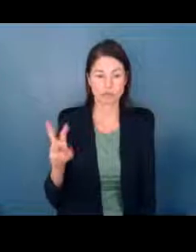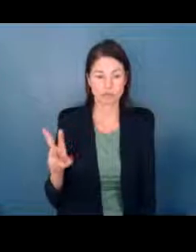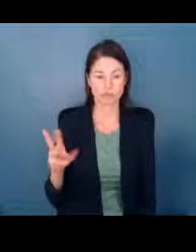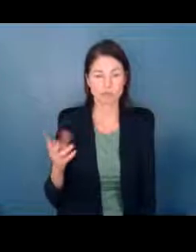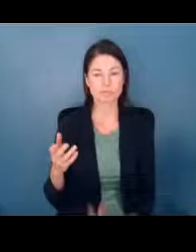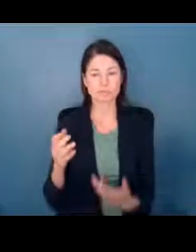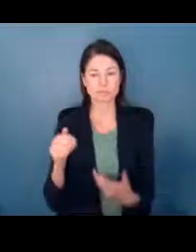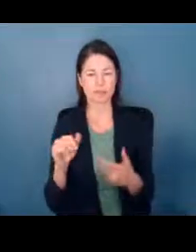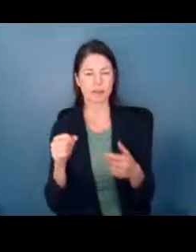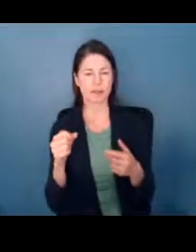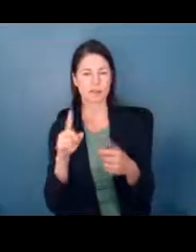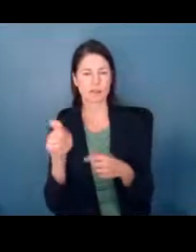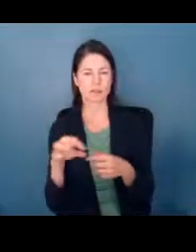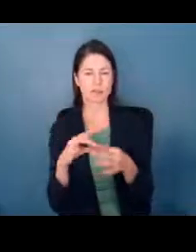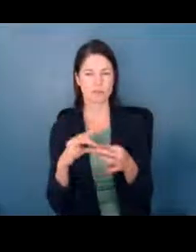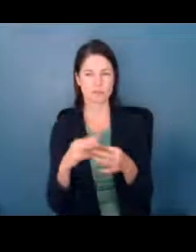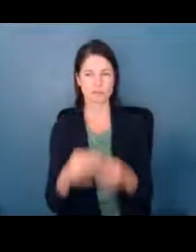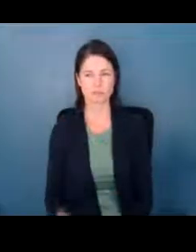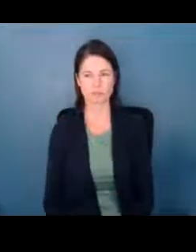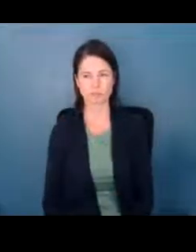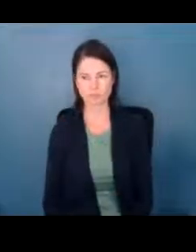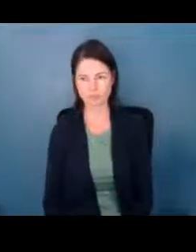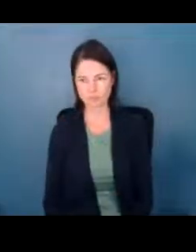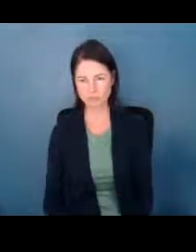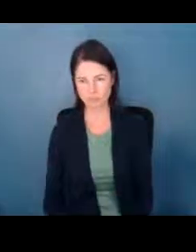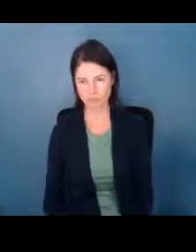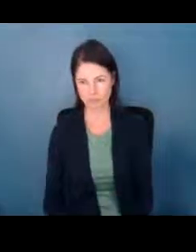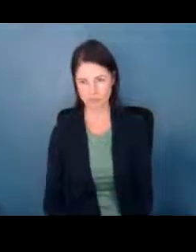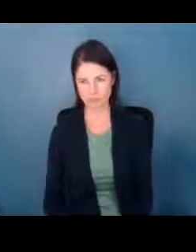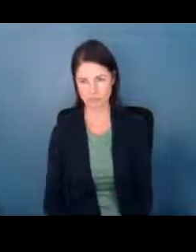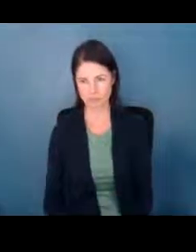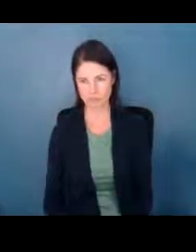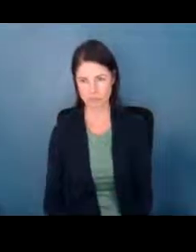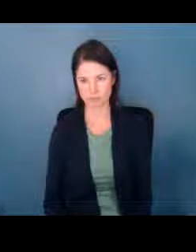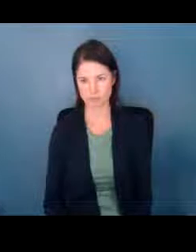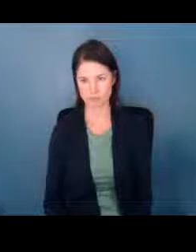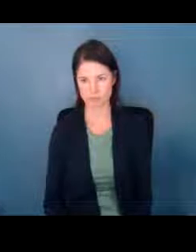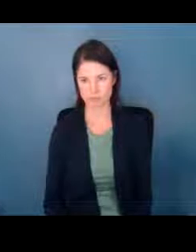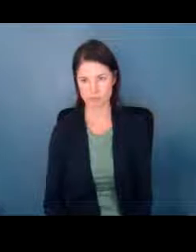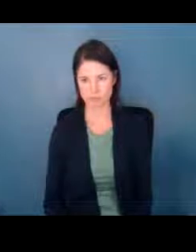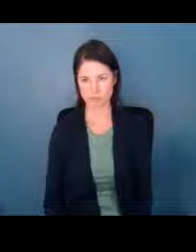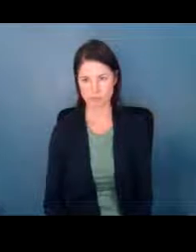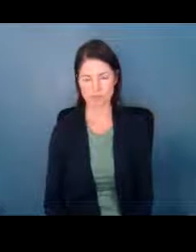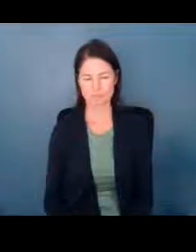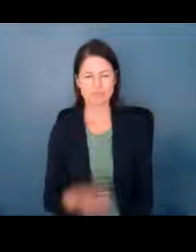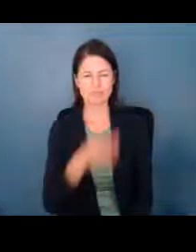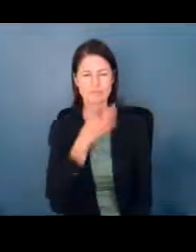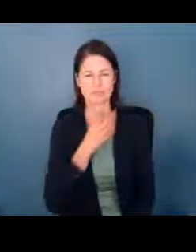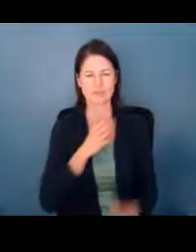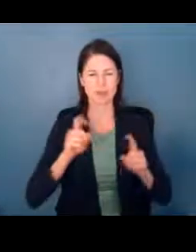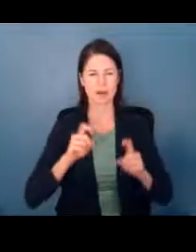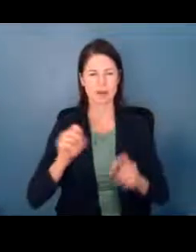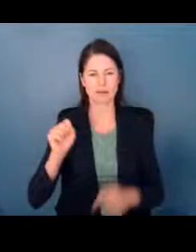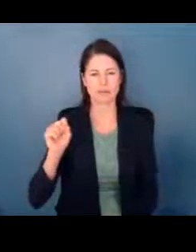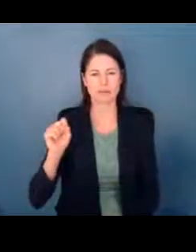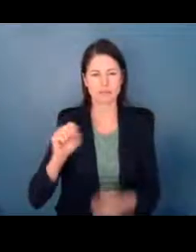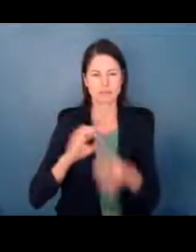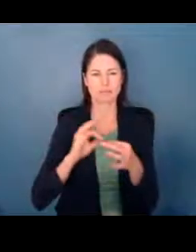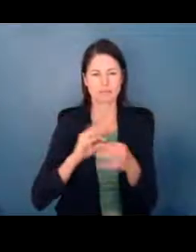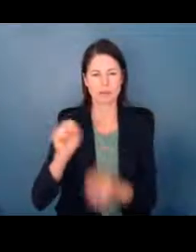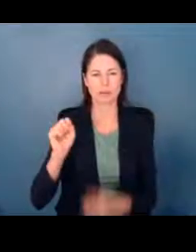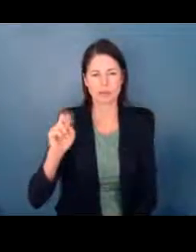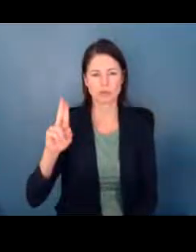part of my inquiry is going to be about how we're looking at super commuters in the pilot, and you touched on that.